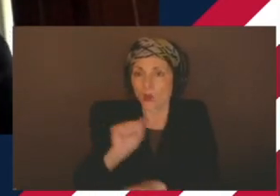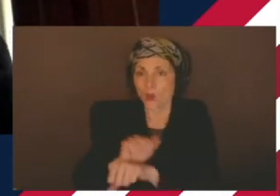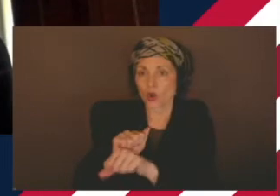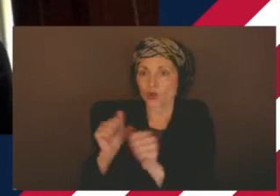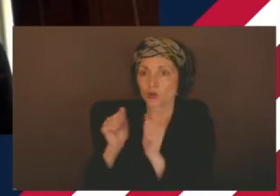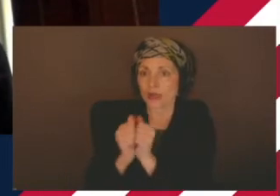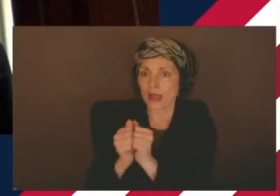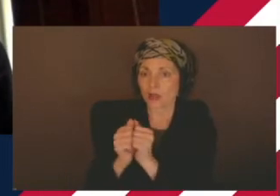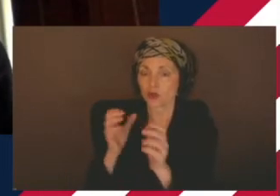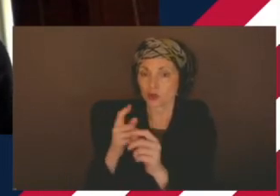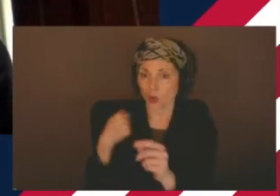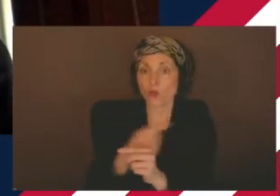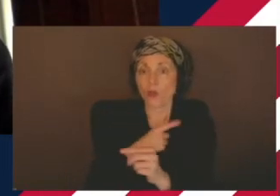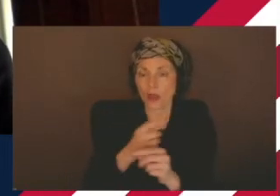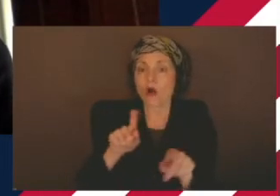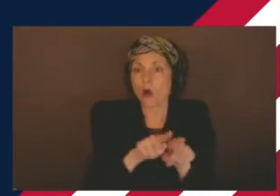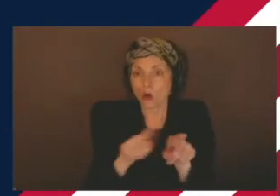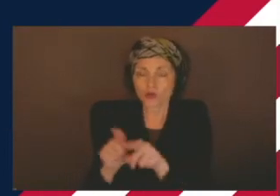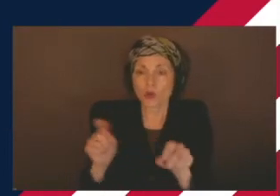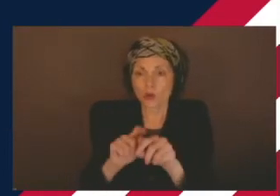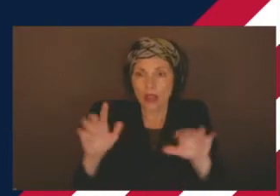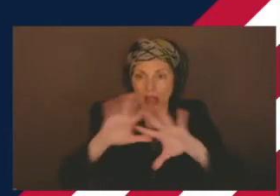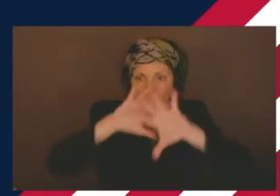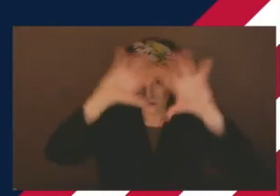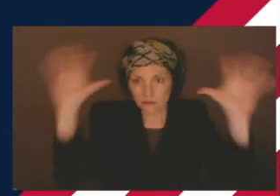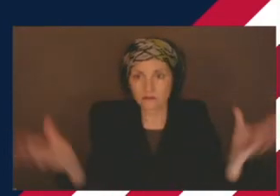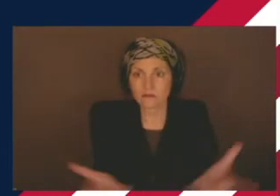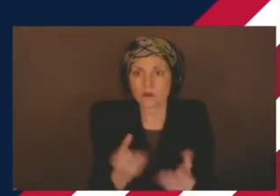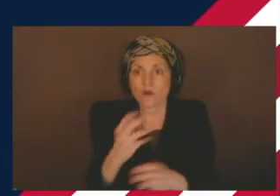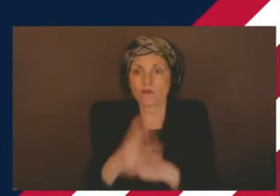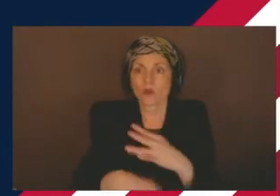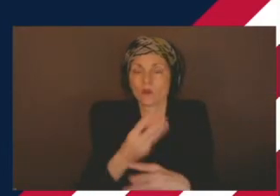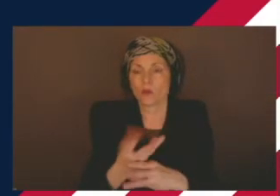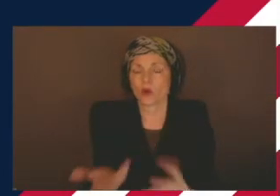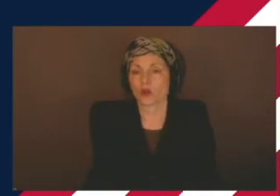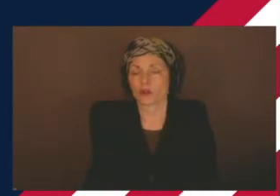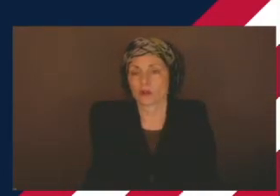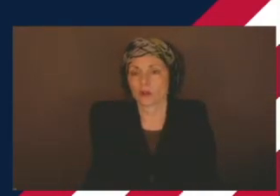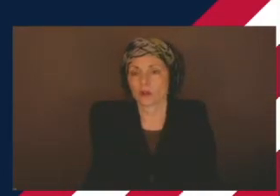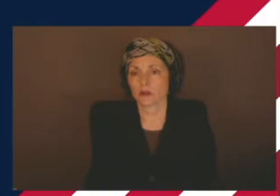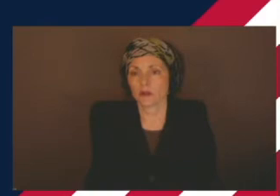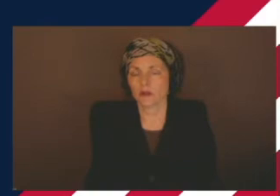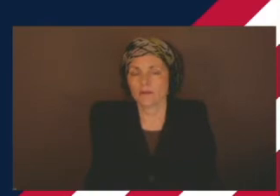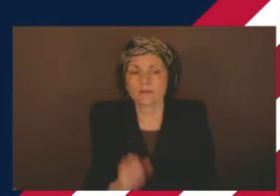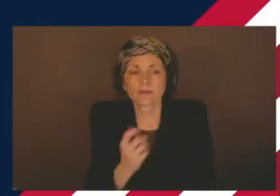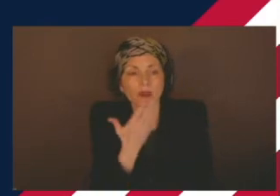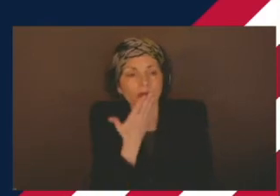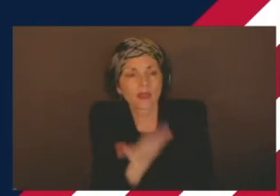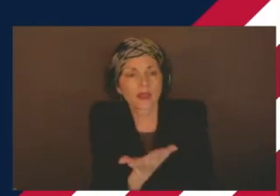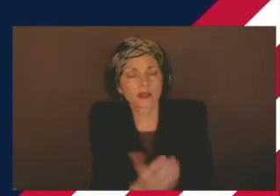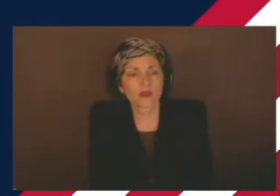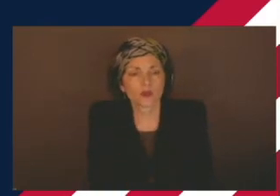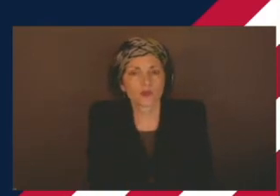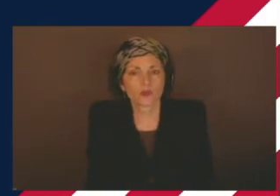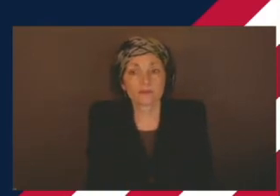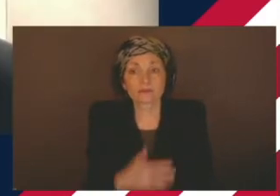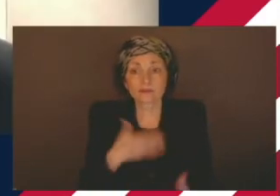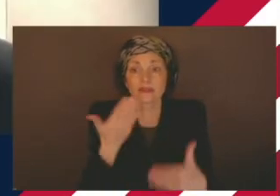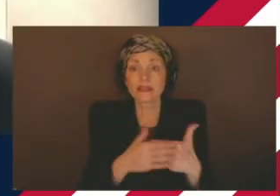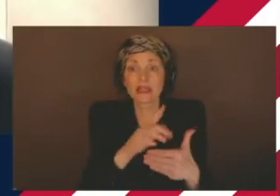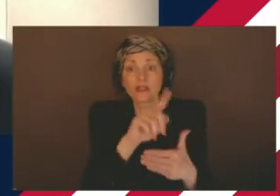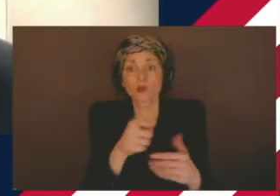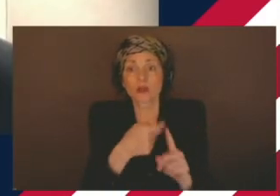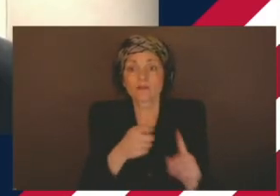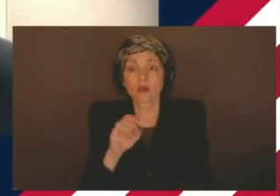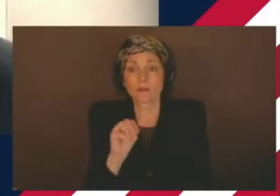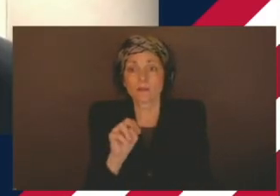possible. Thank you. Thank you. Our next question is from Mr. Orton.